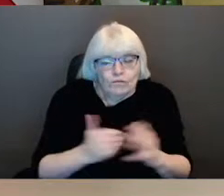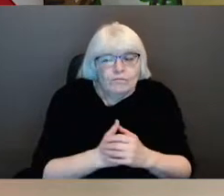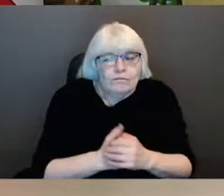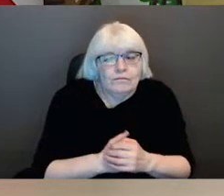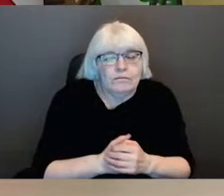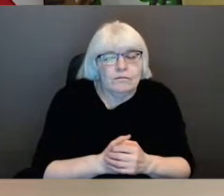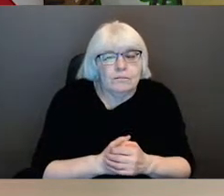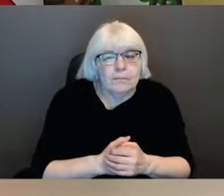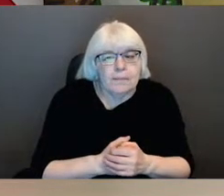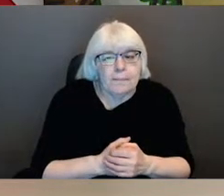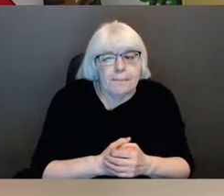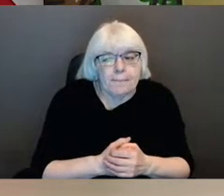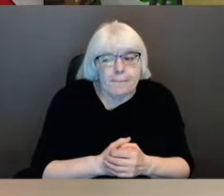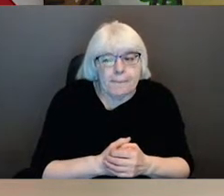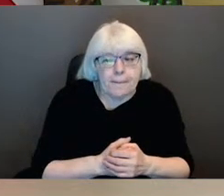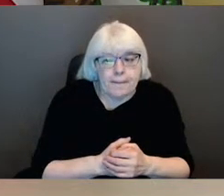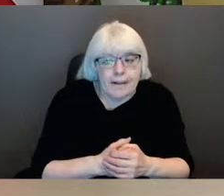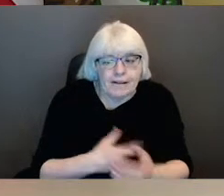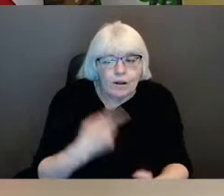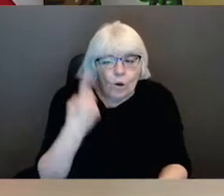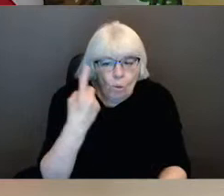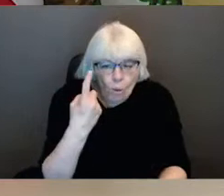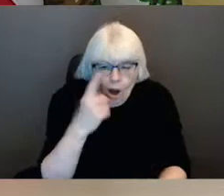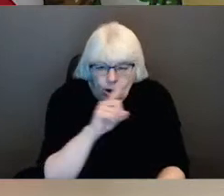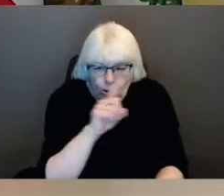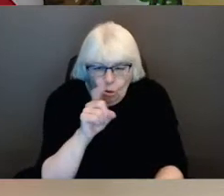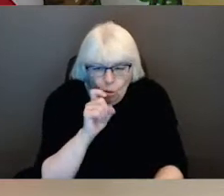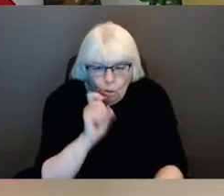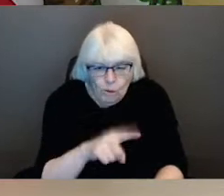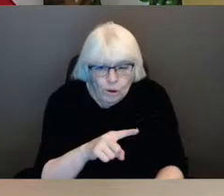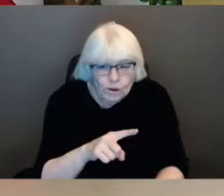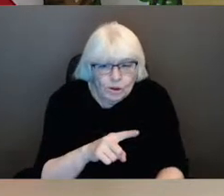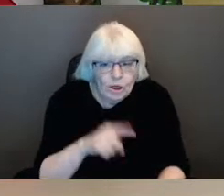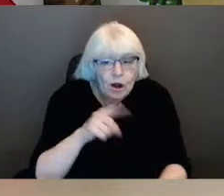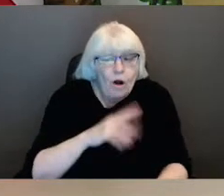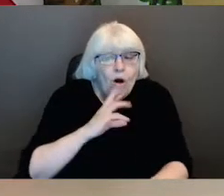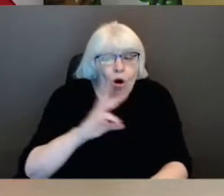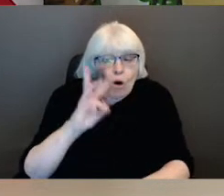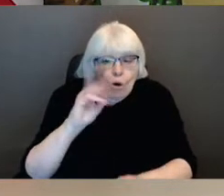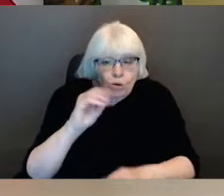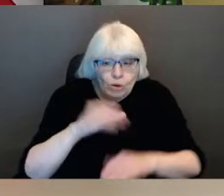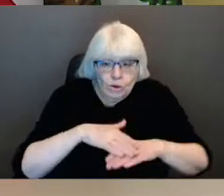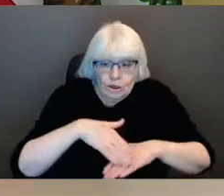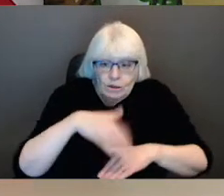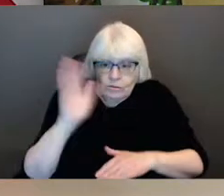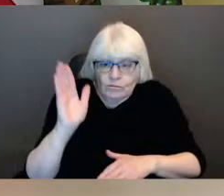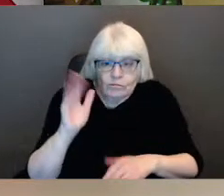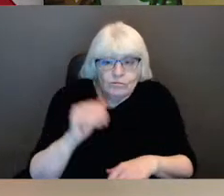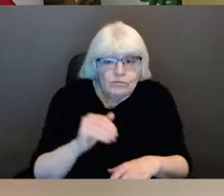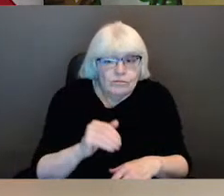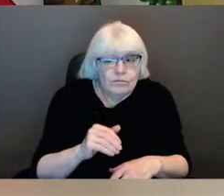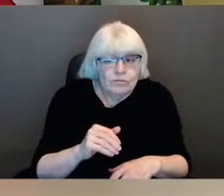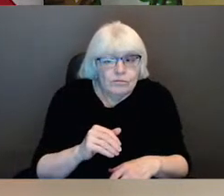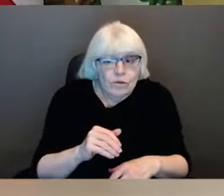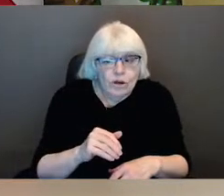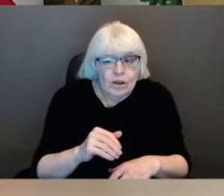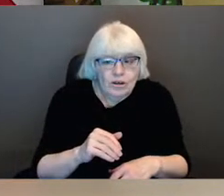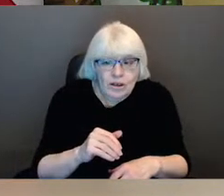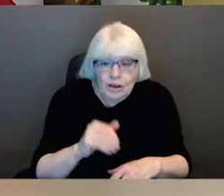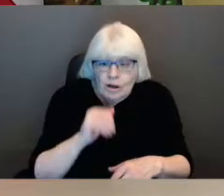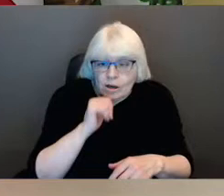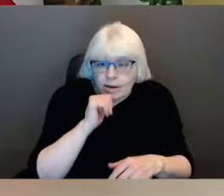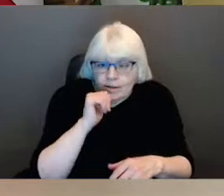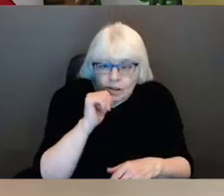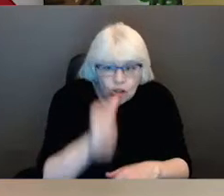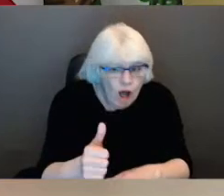priority group is 60 and over who are not fully, who the wording was not fully vaccinated. Mm-hmm. And I was curious if